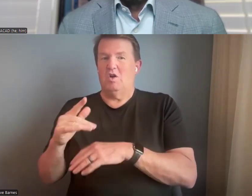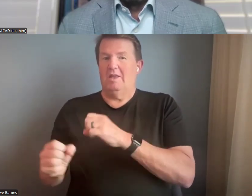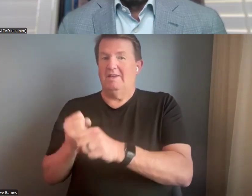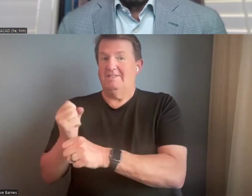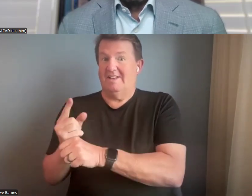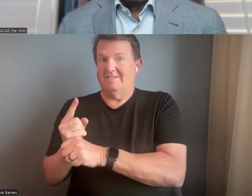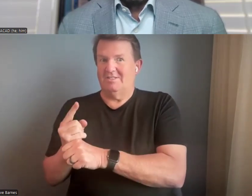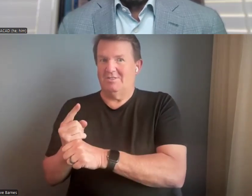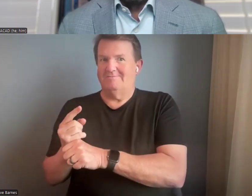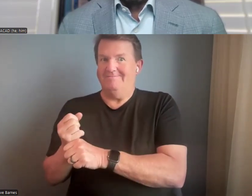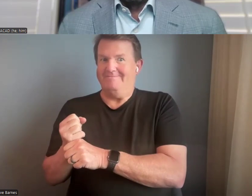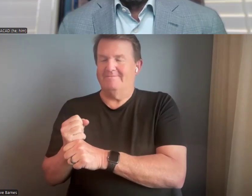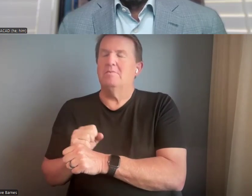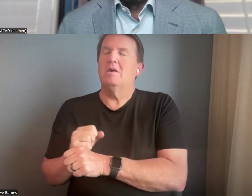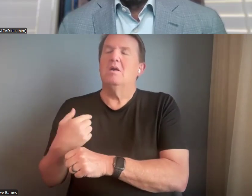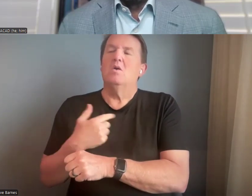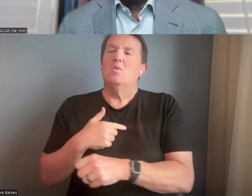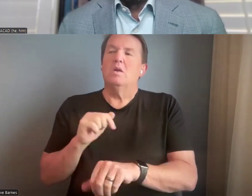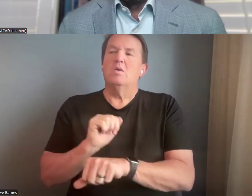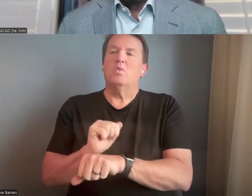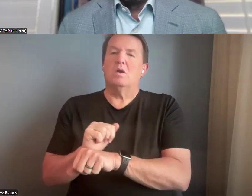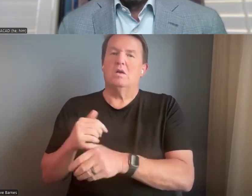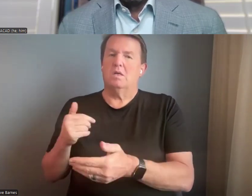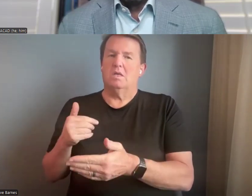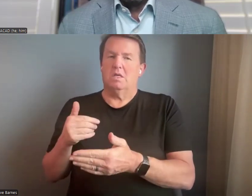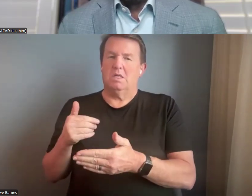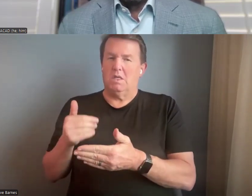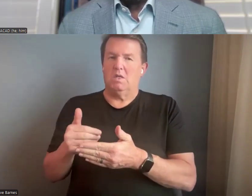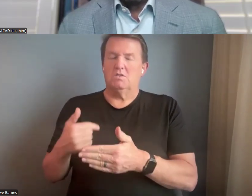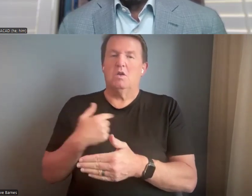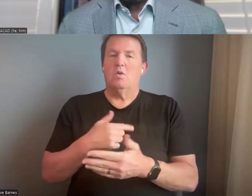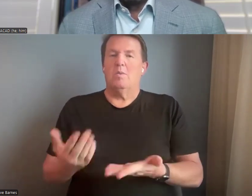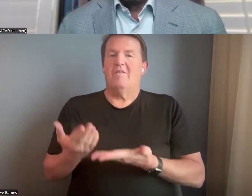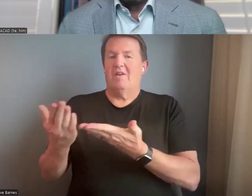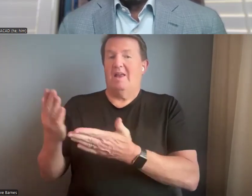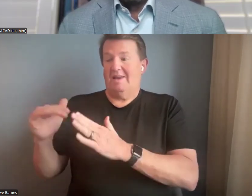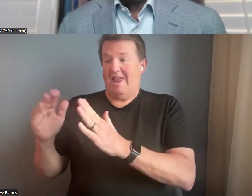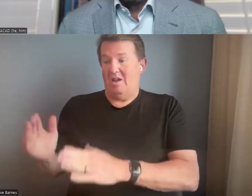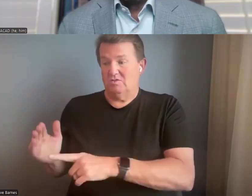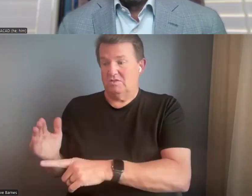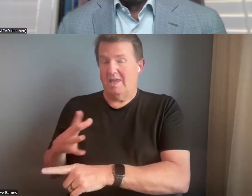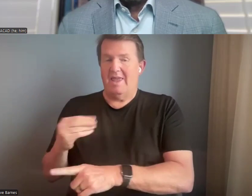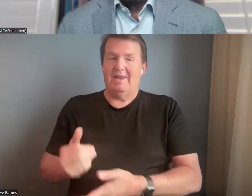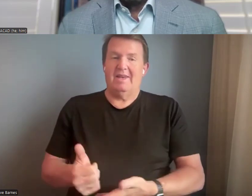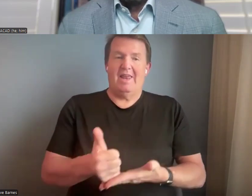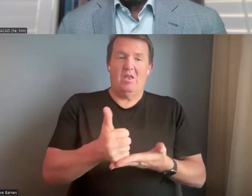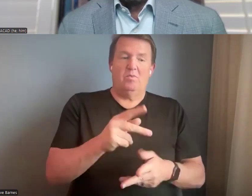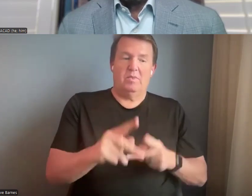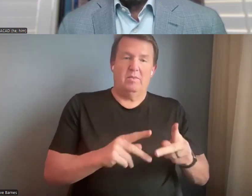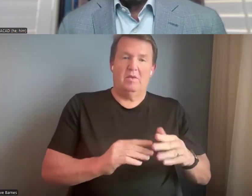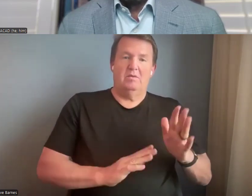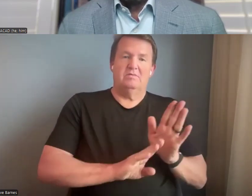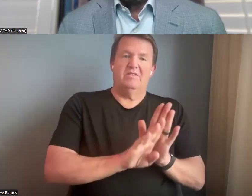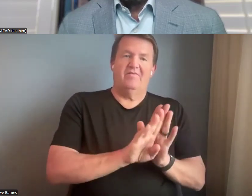we work closely. We provide housing services and help folks build community to help try to alleviate some of